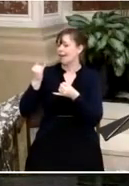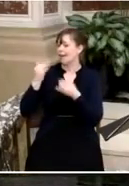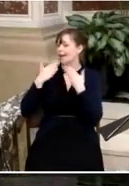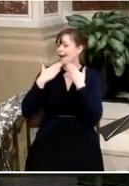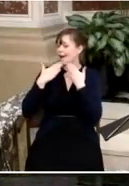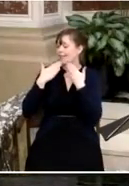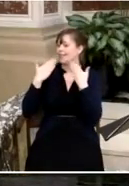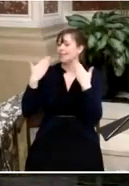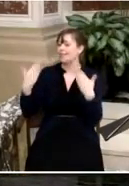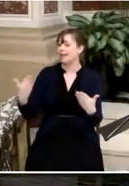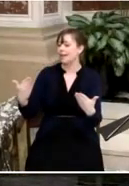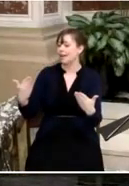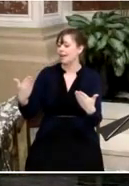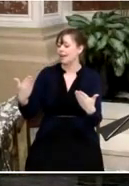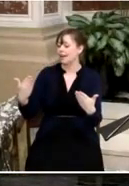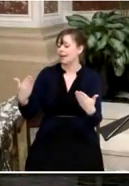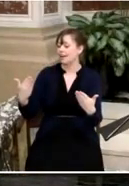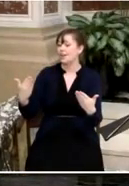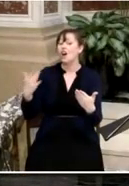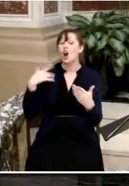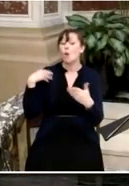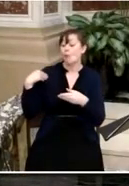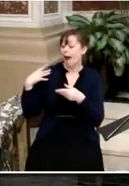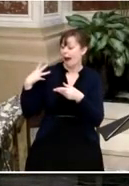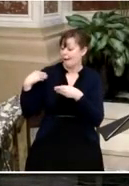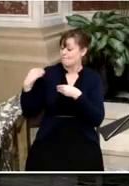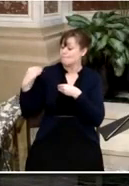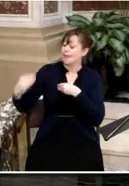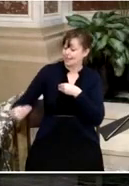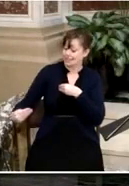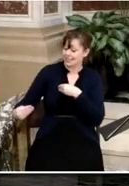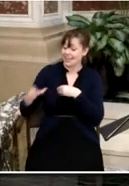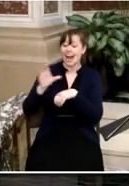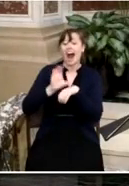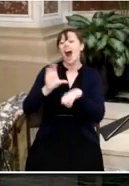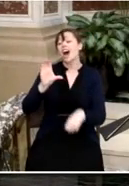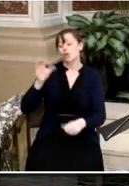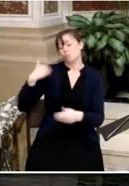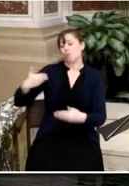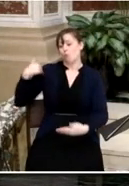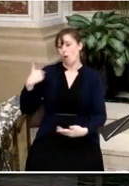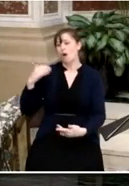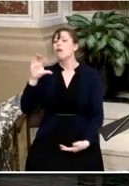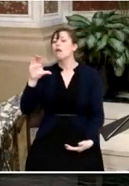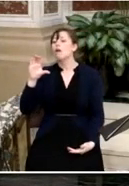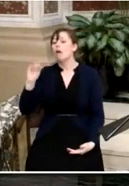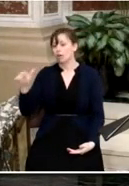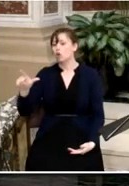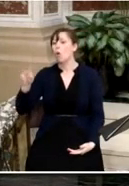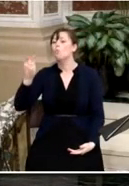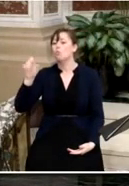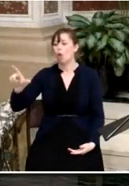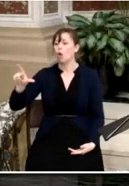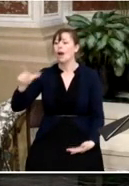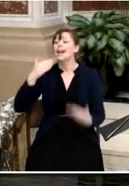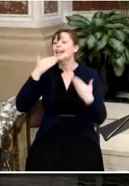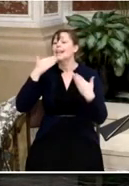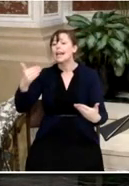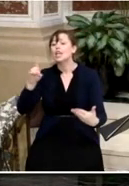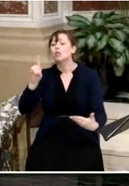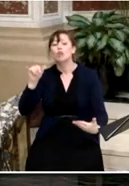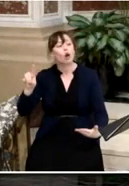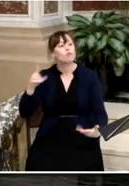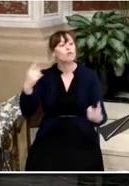thank my predecessor, Cardinal Wuerl. Thank you, Donald, for being